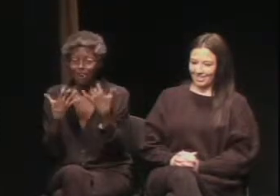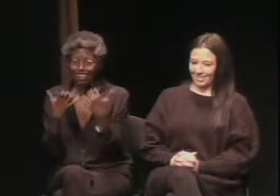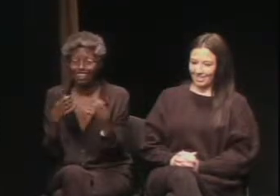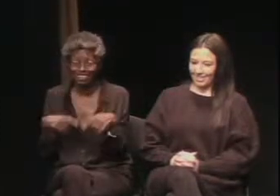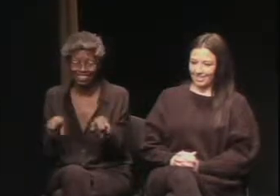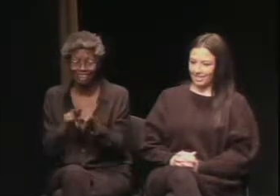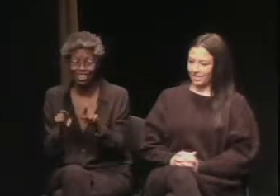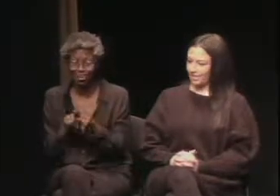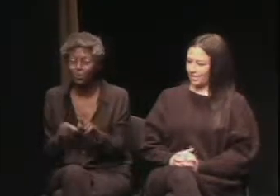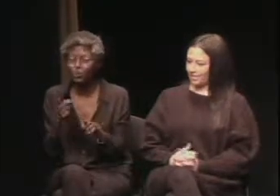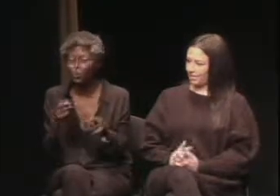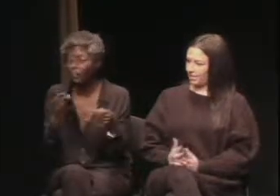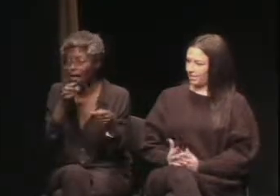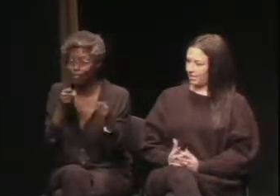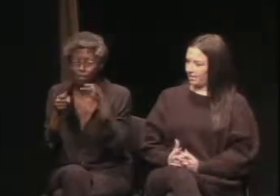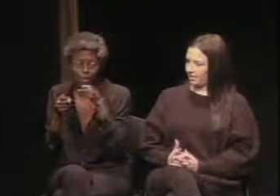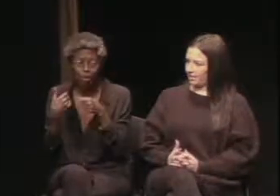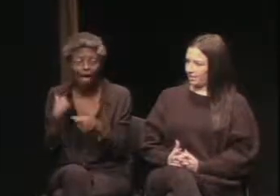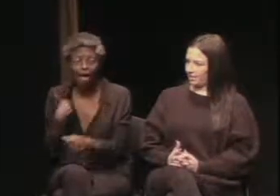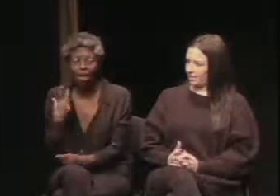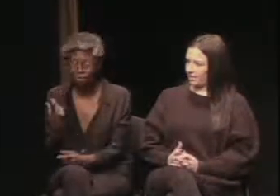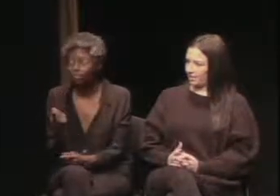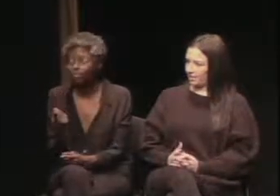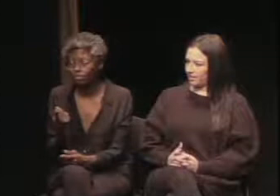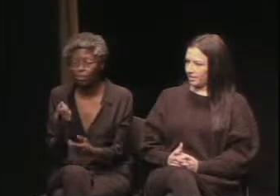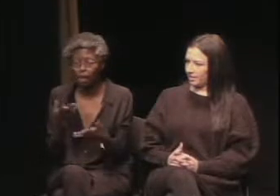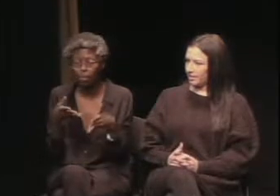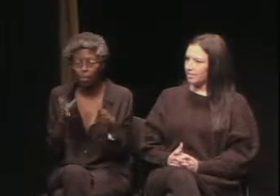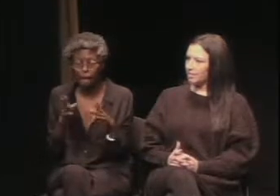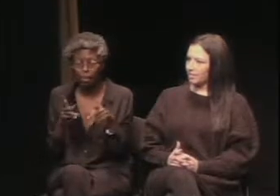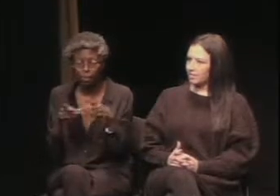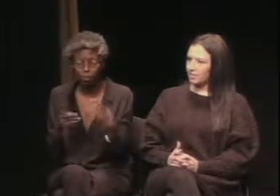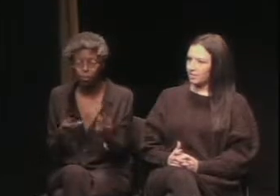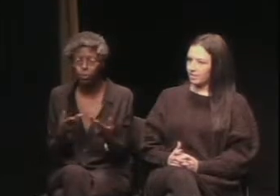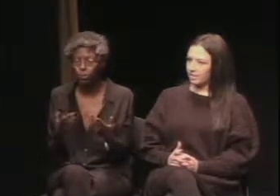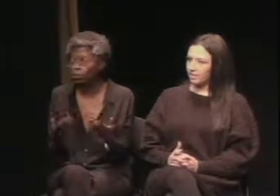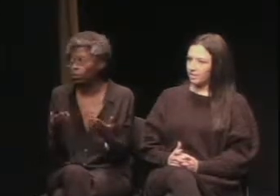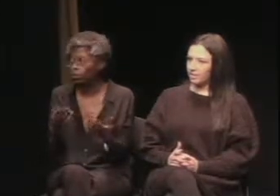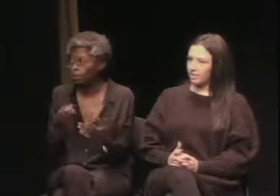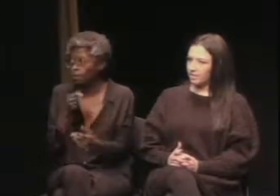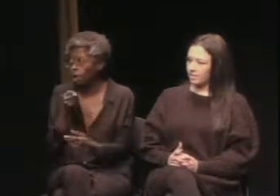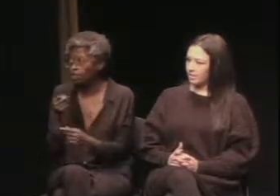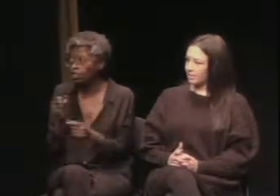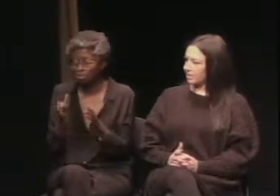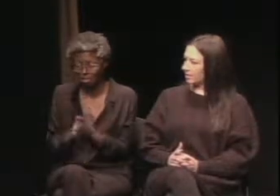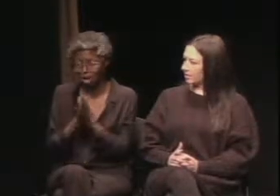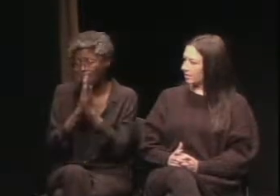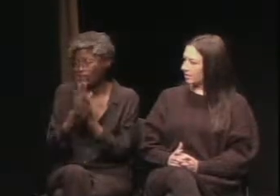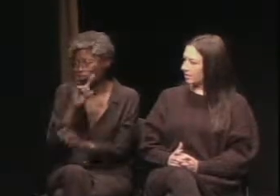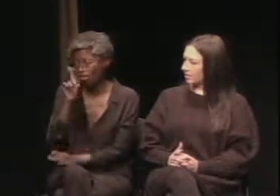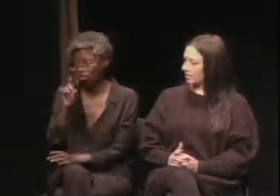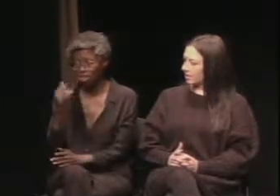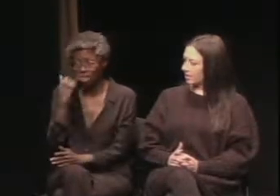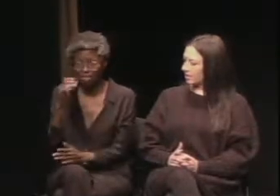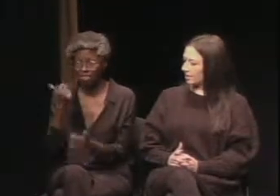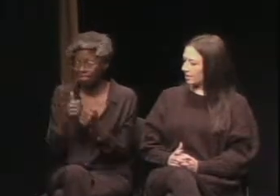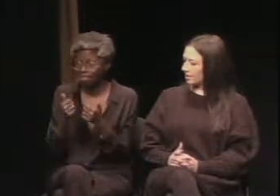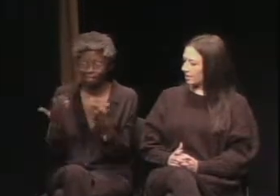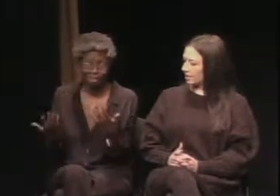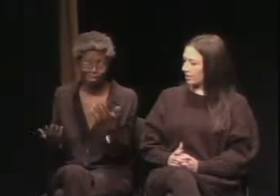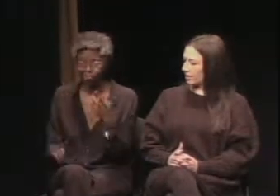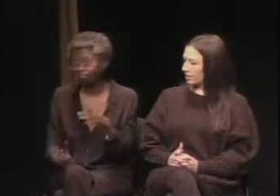are two microphones kind of in the middle of the auditorium where you can ask questions if anything has come to you. Are